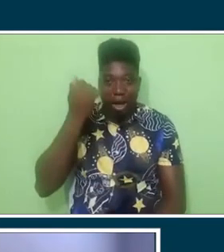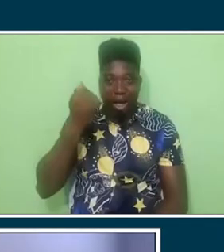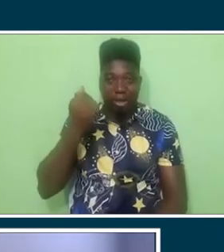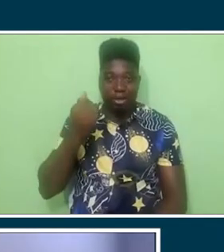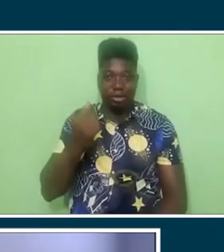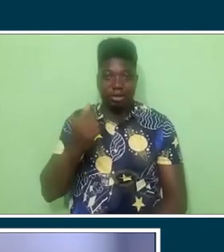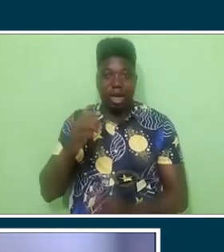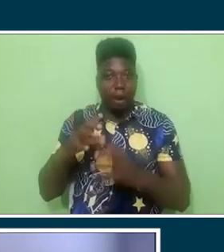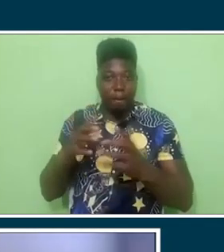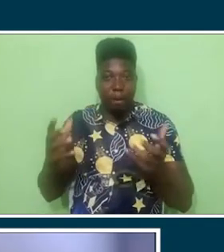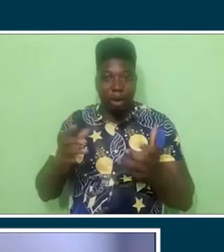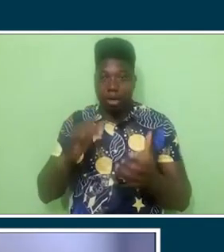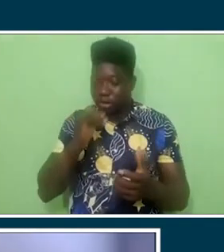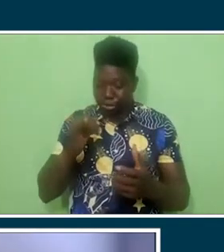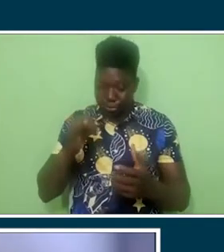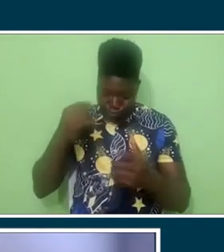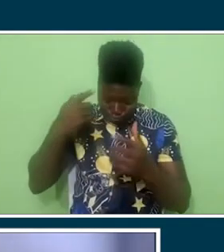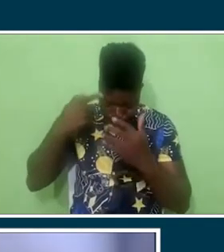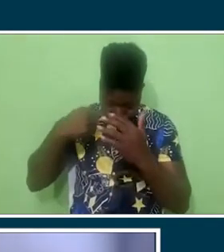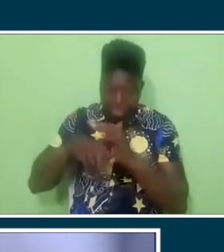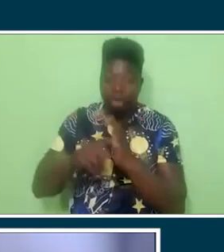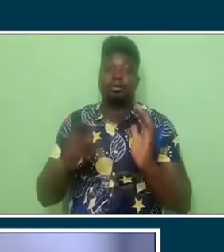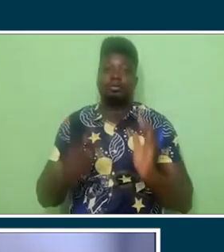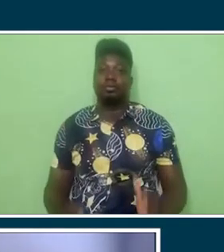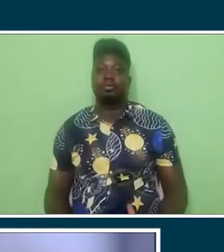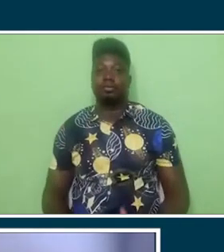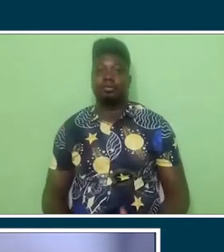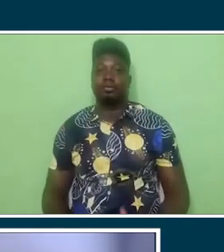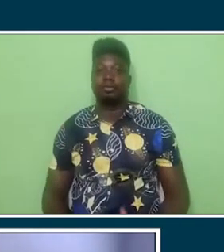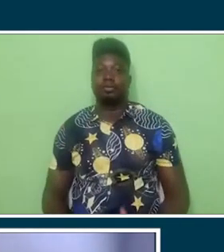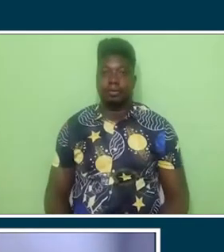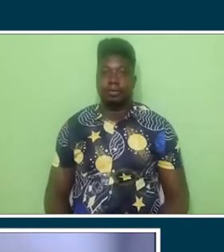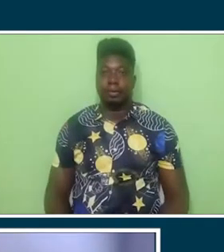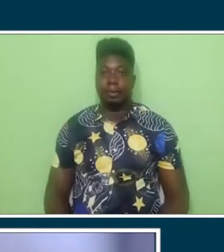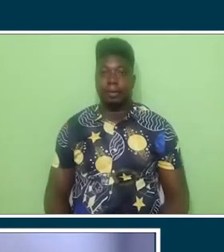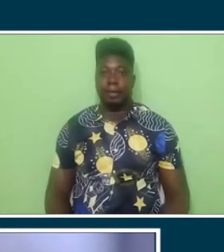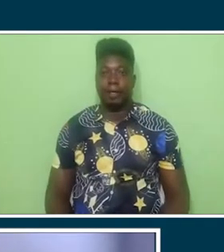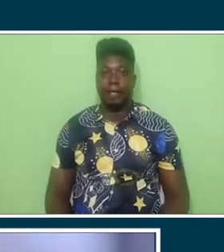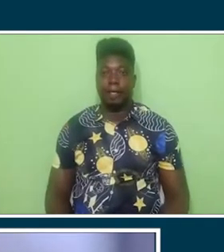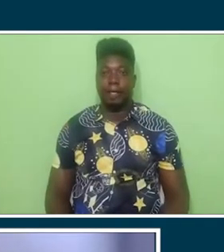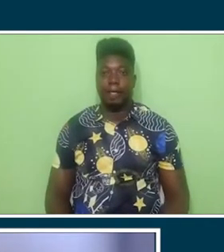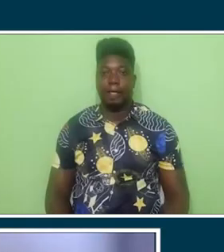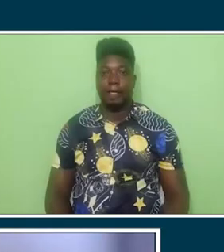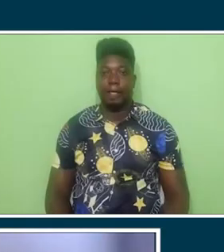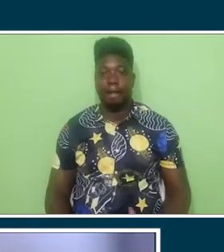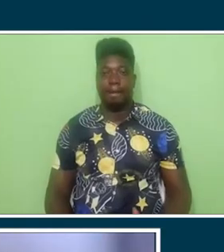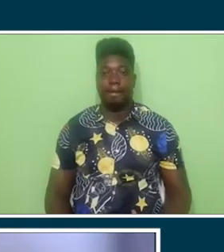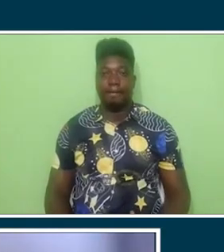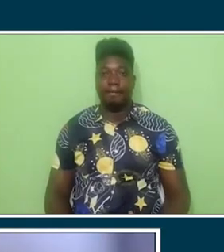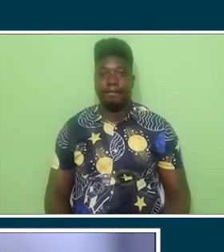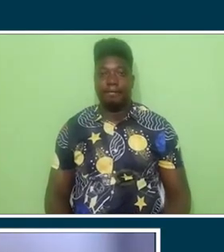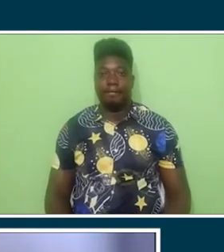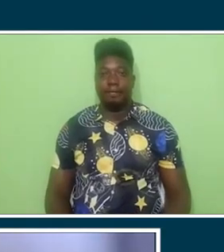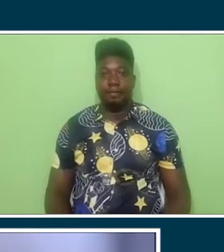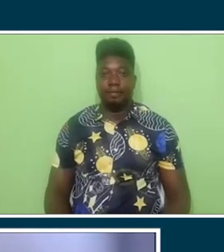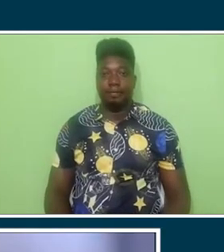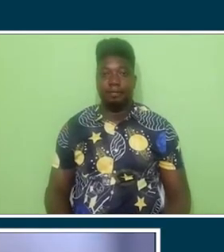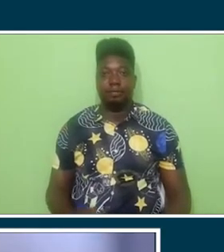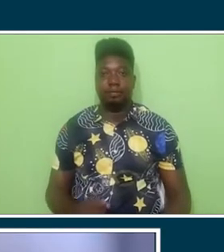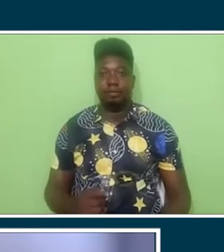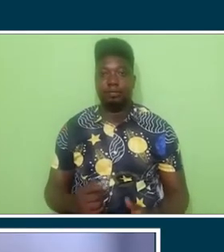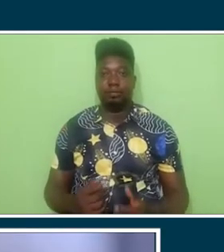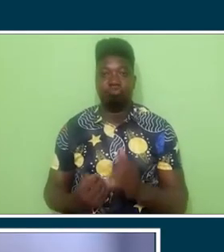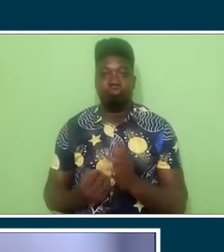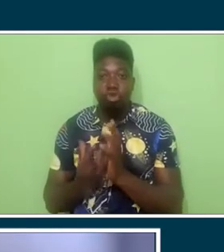into the breakfast cereal we ate growing up, the fabric of the clothes